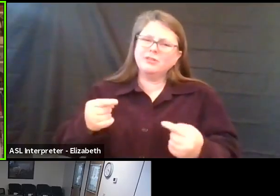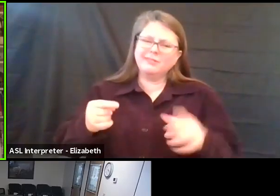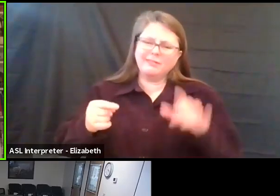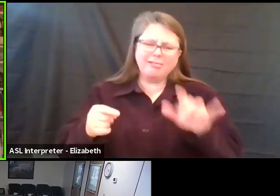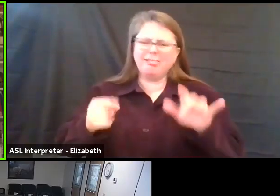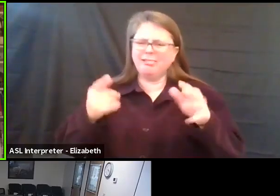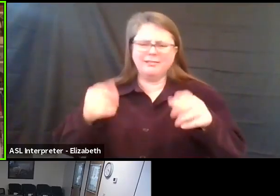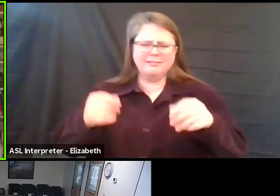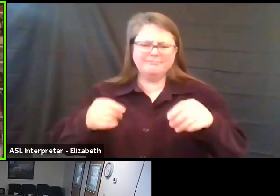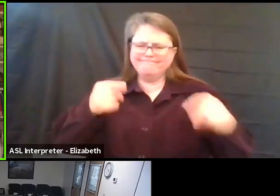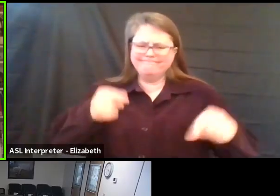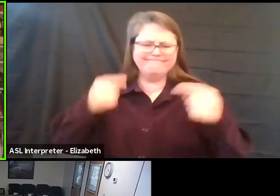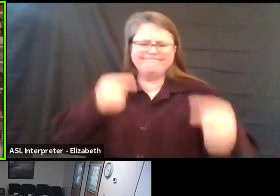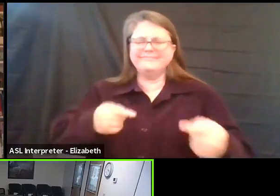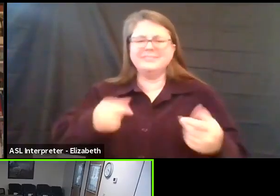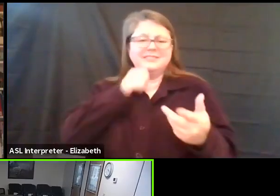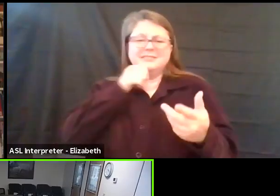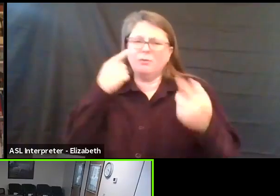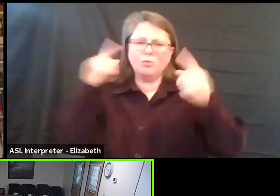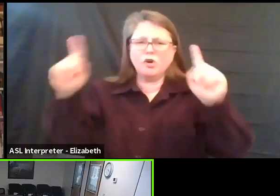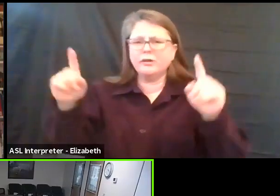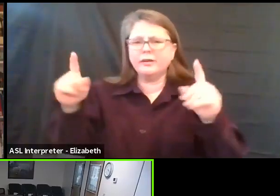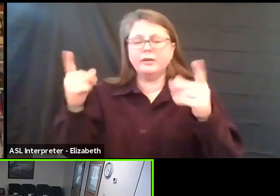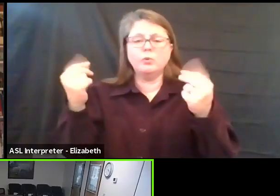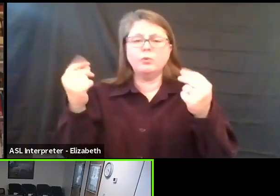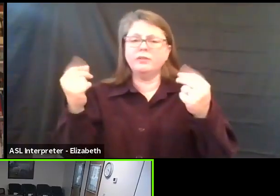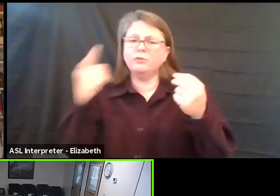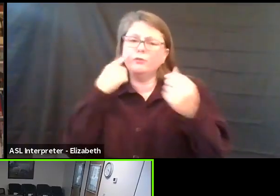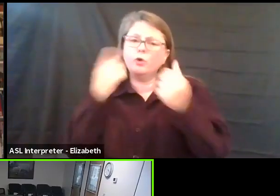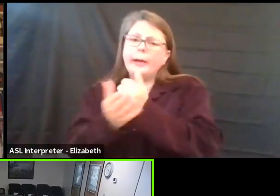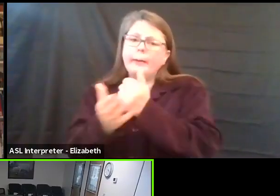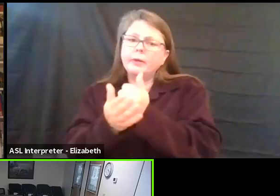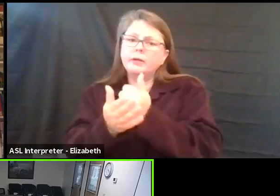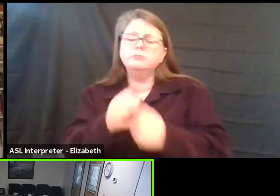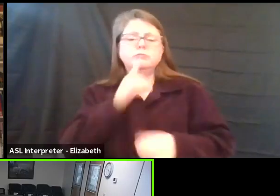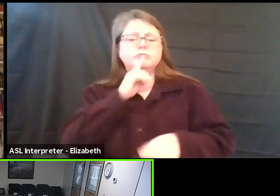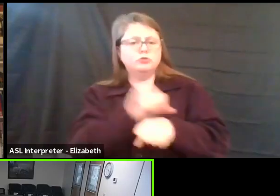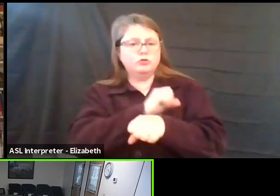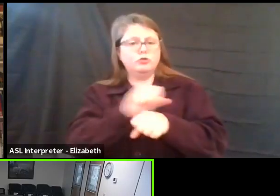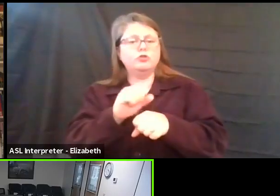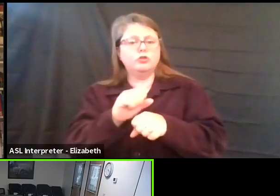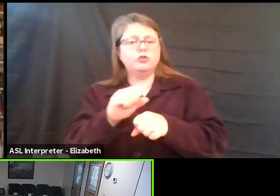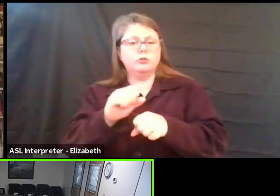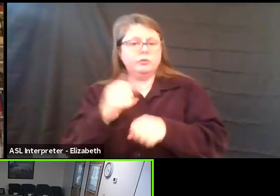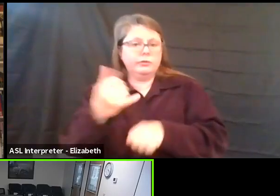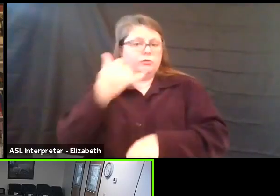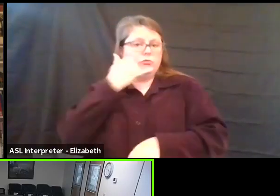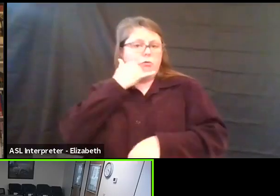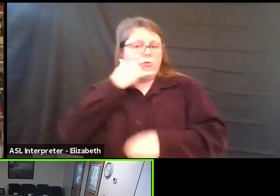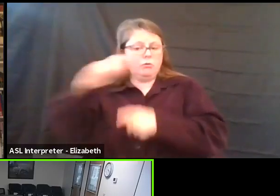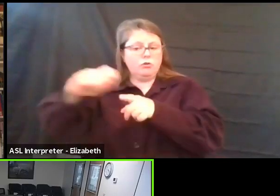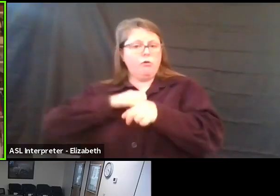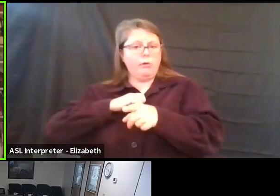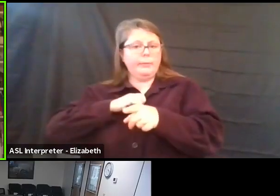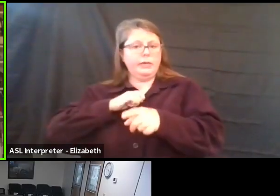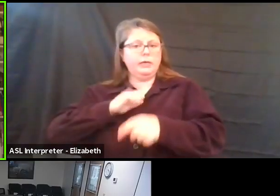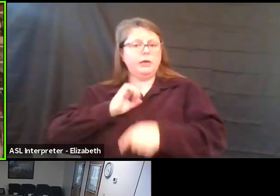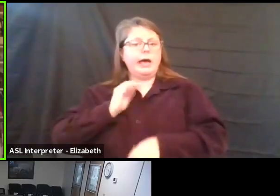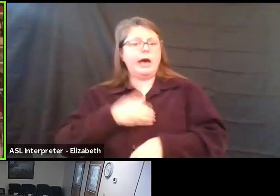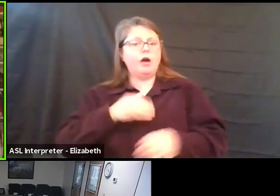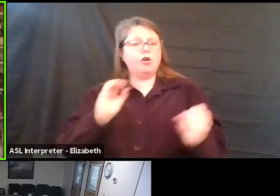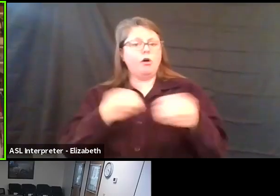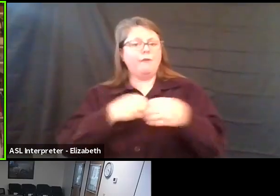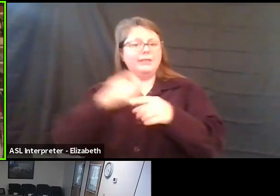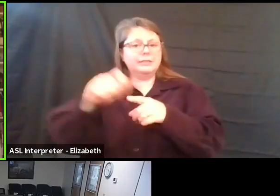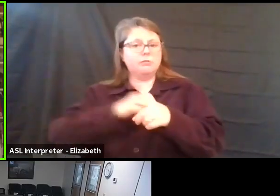that they can go for help? Yeah, they can feel free to give me a call or call our office here. And can you